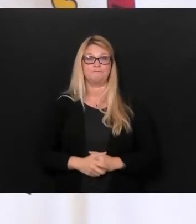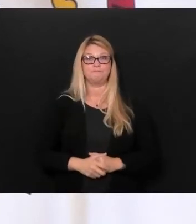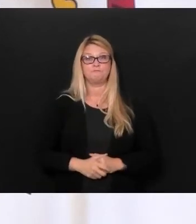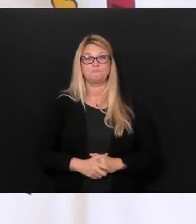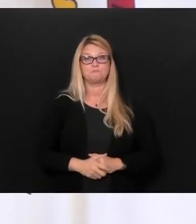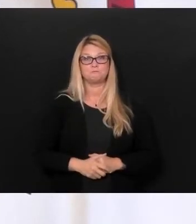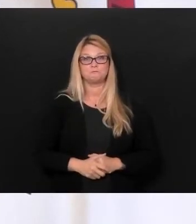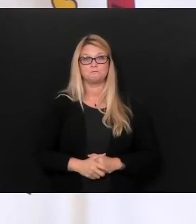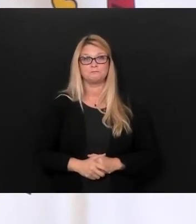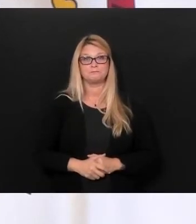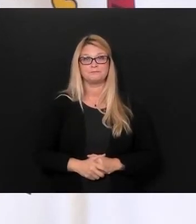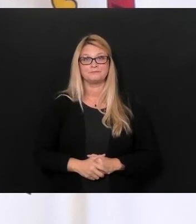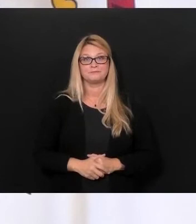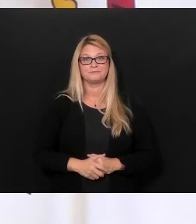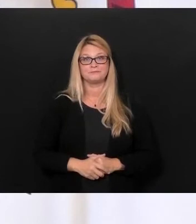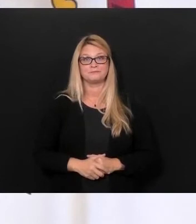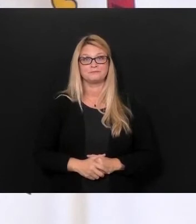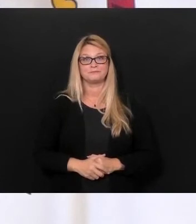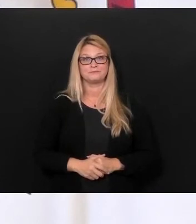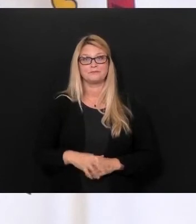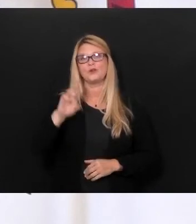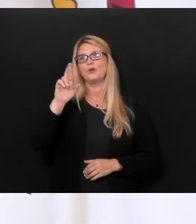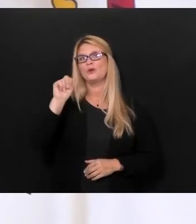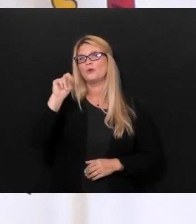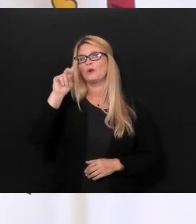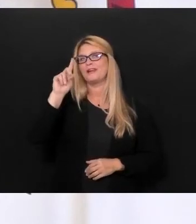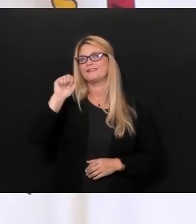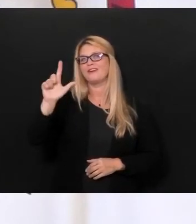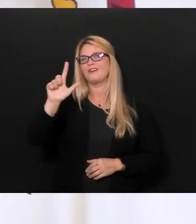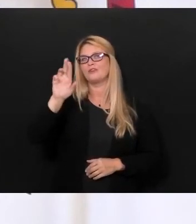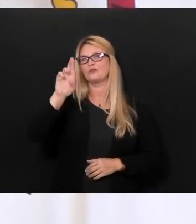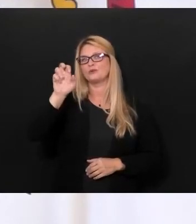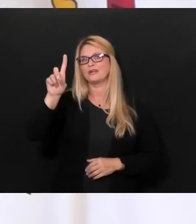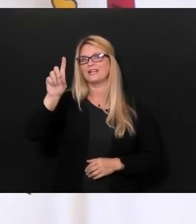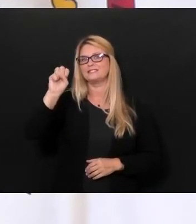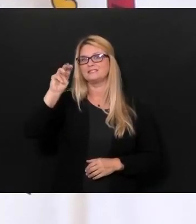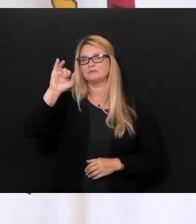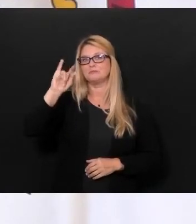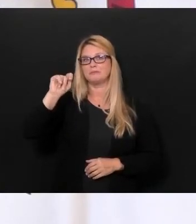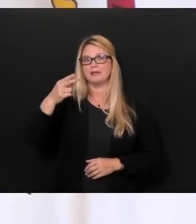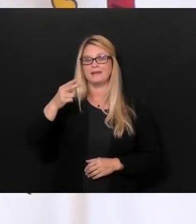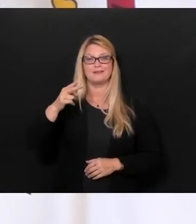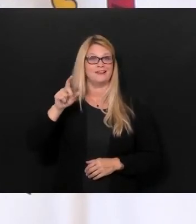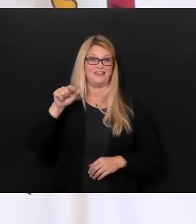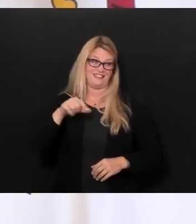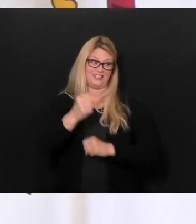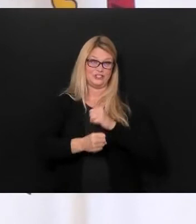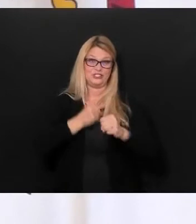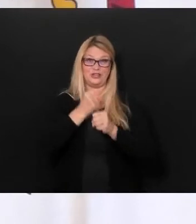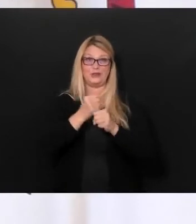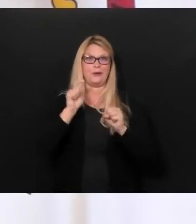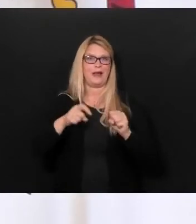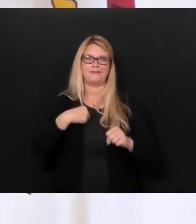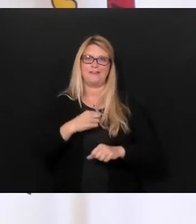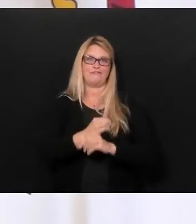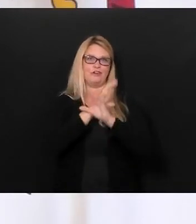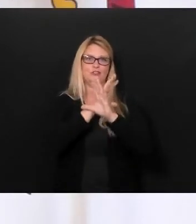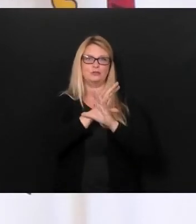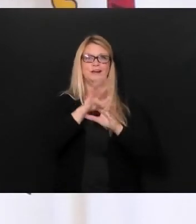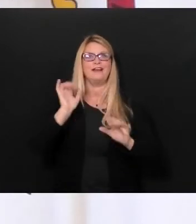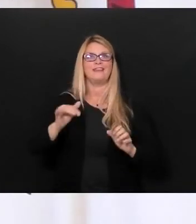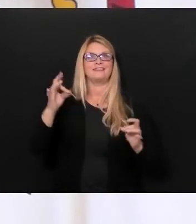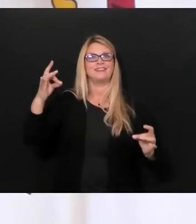And basically, Randall Reed Smith put the thing together, and it has to be done virtually this year. And it's the lighting of our